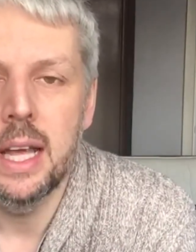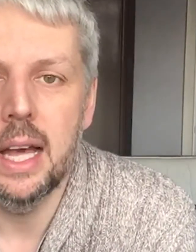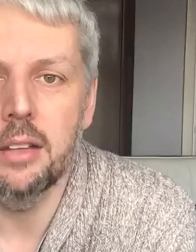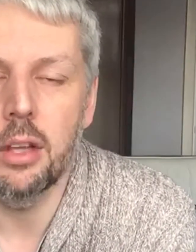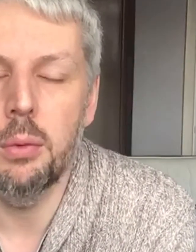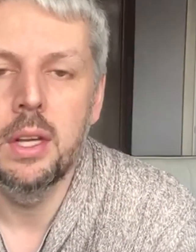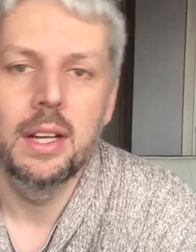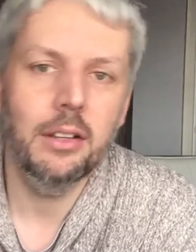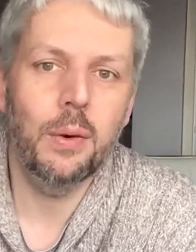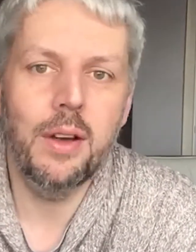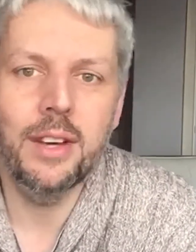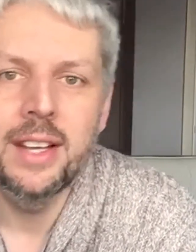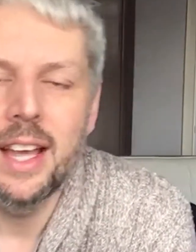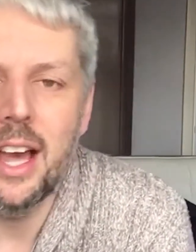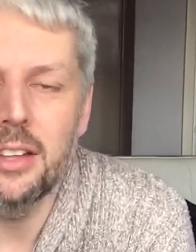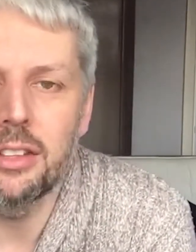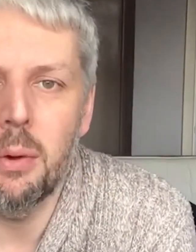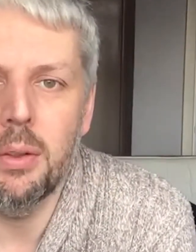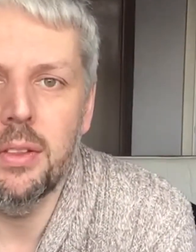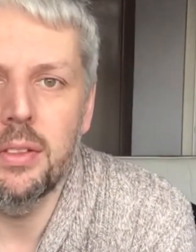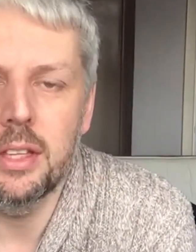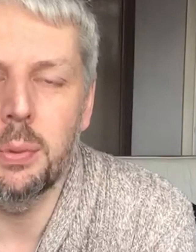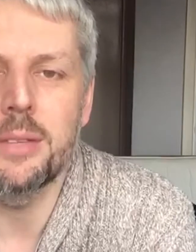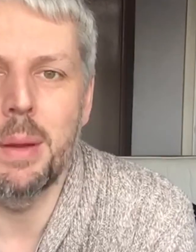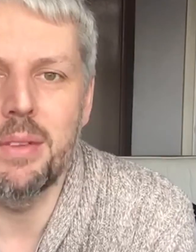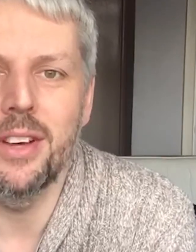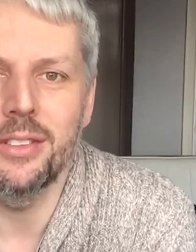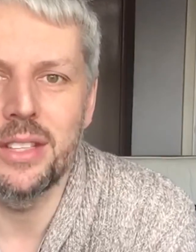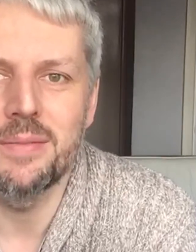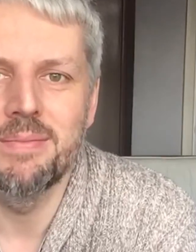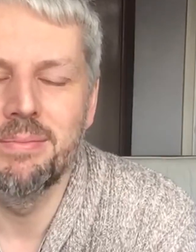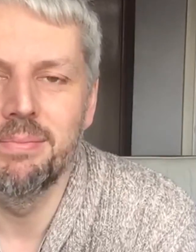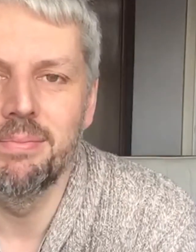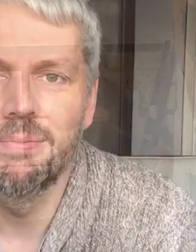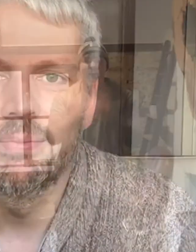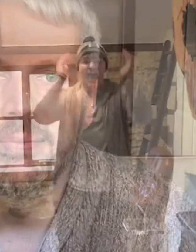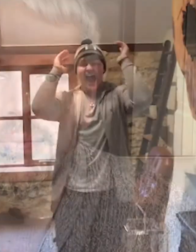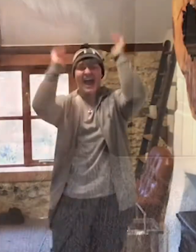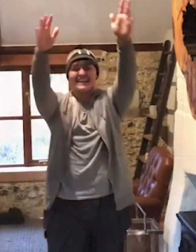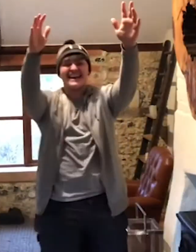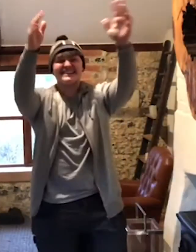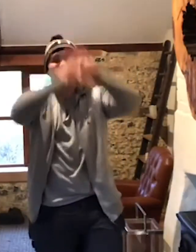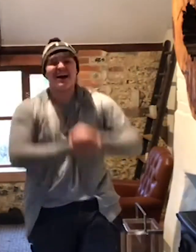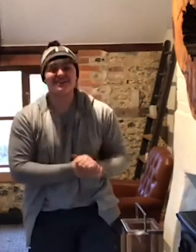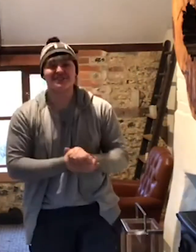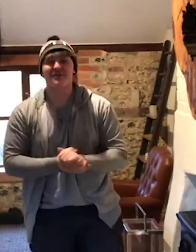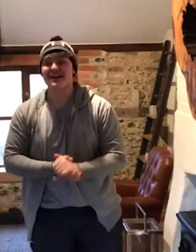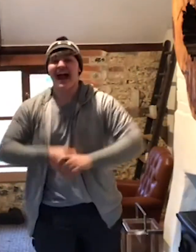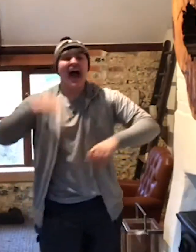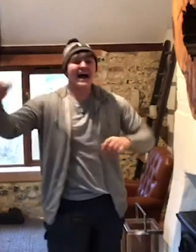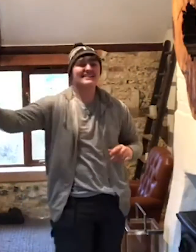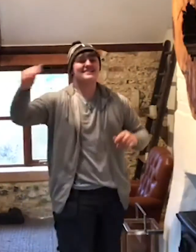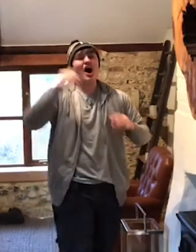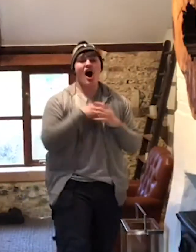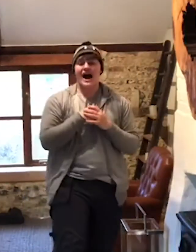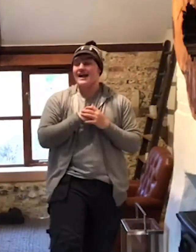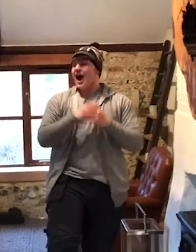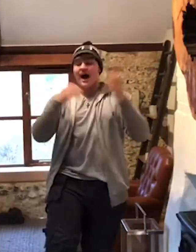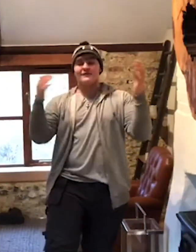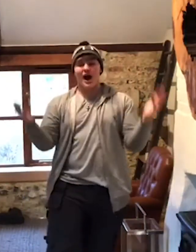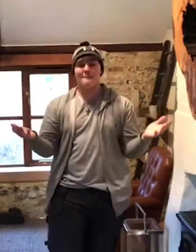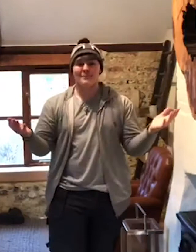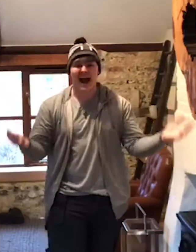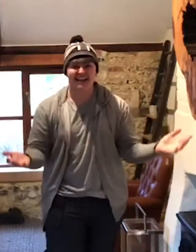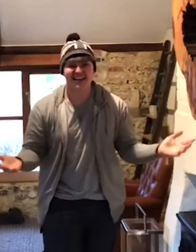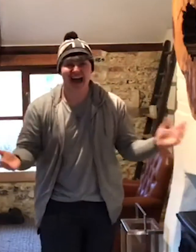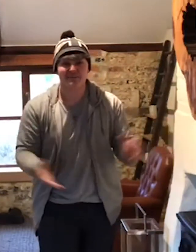verse. So let's go over and see what this week's memory verse is. Hey kids, how you doing? Alice and I